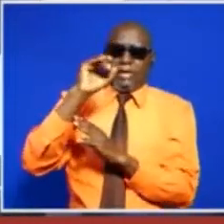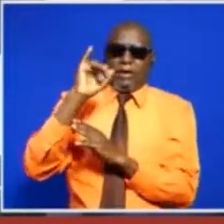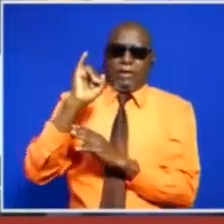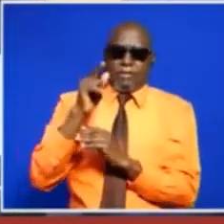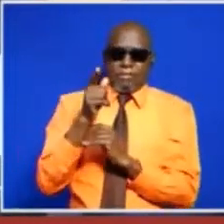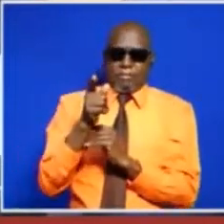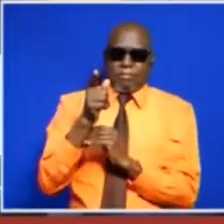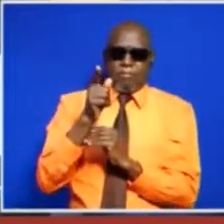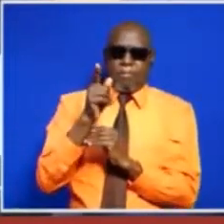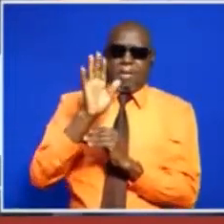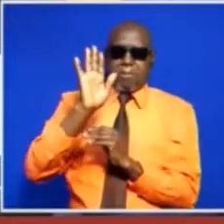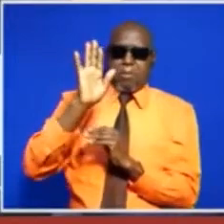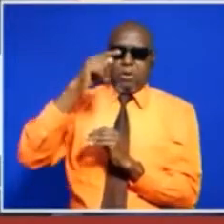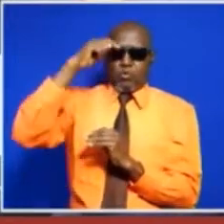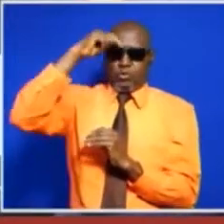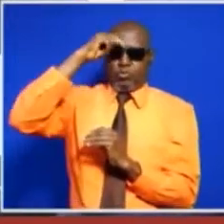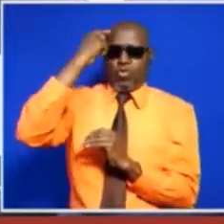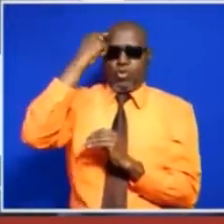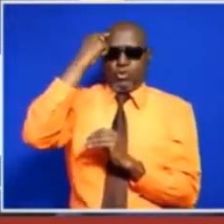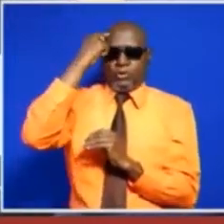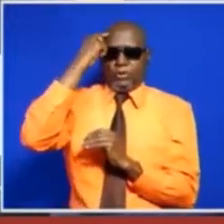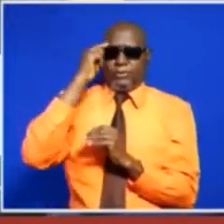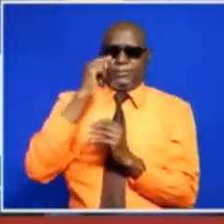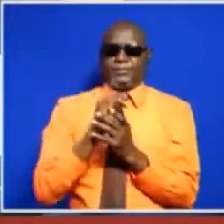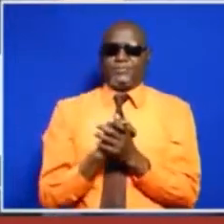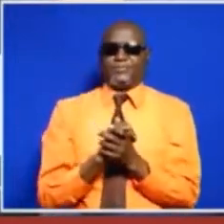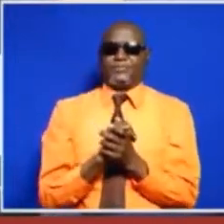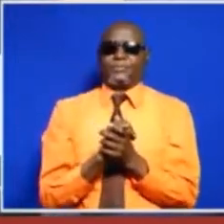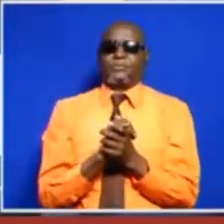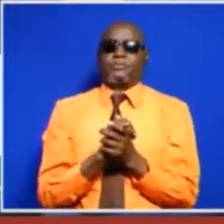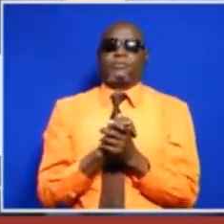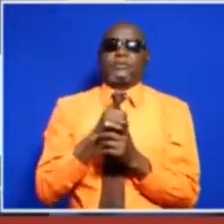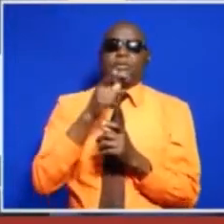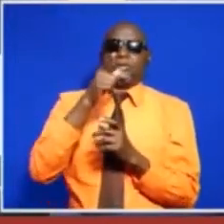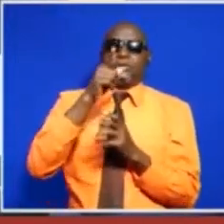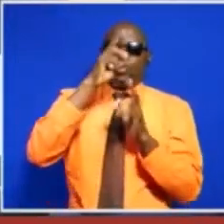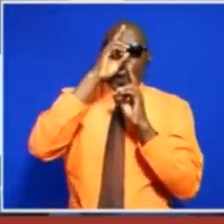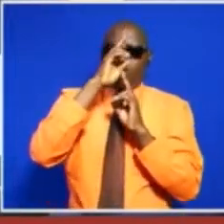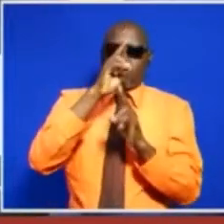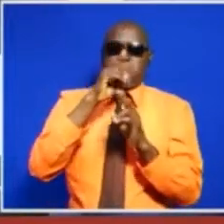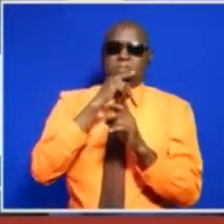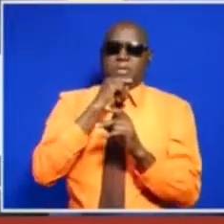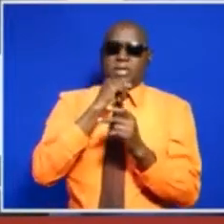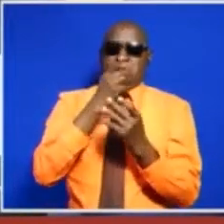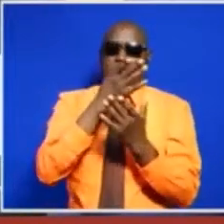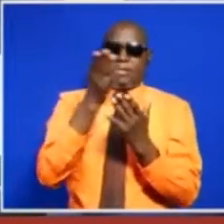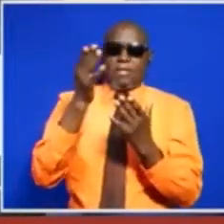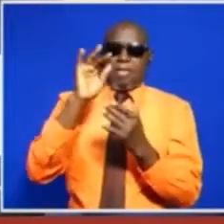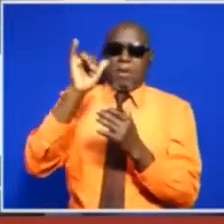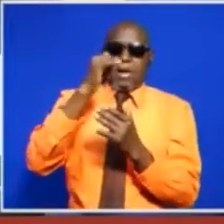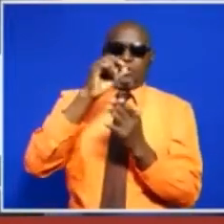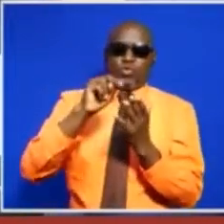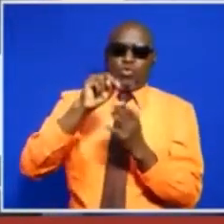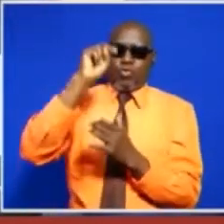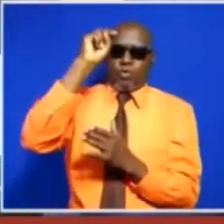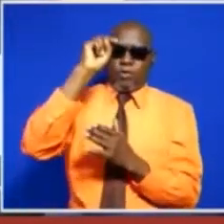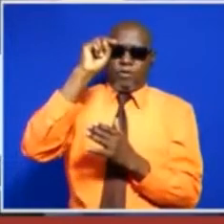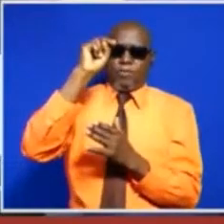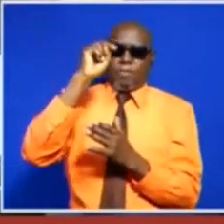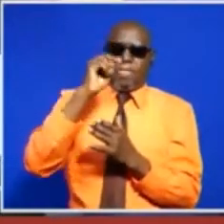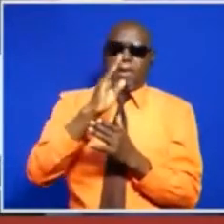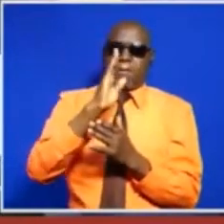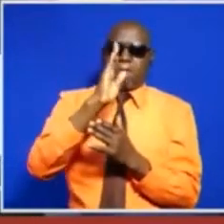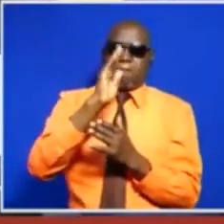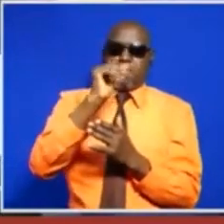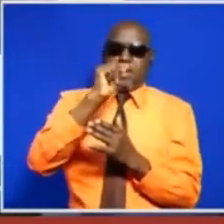the DCI in his wisdom thought that this honorable gentleman representing Embakasi North, this is